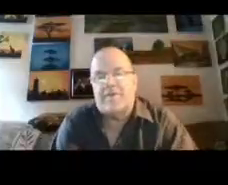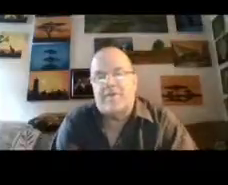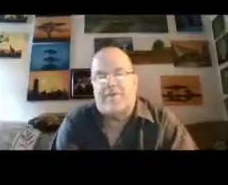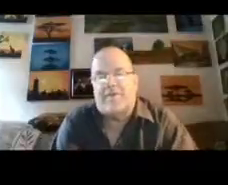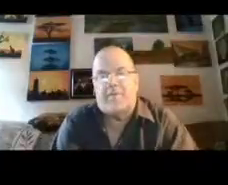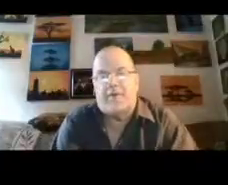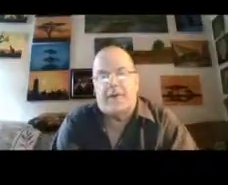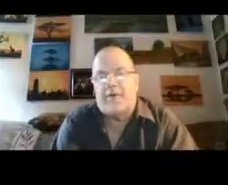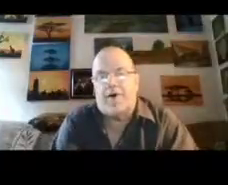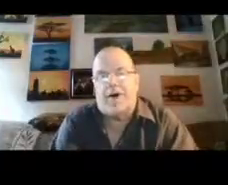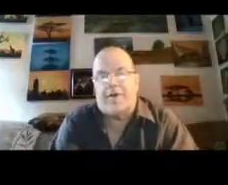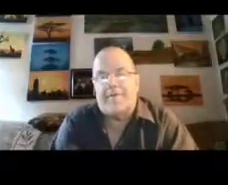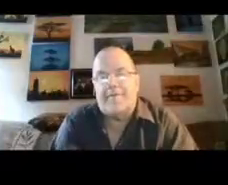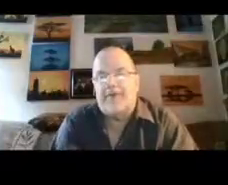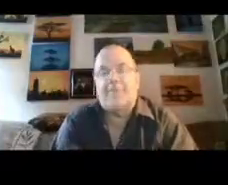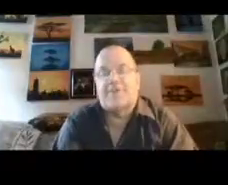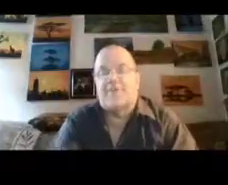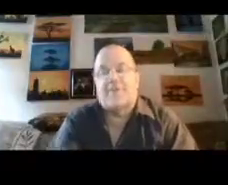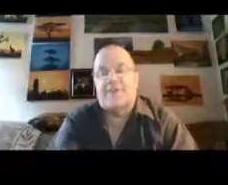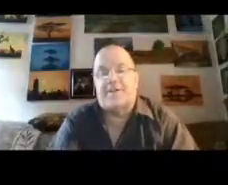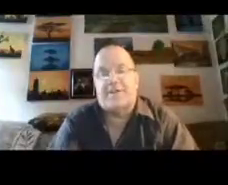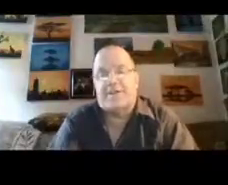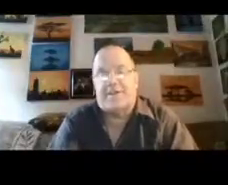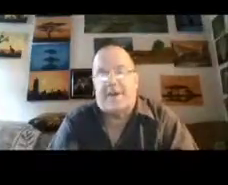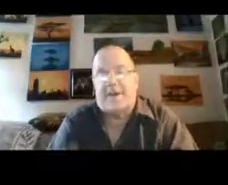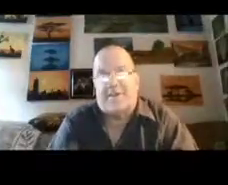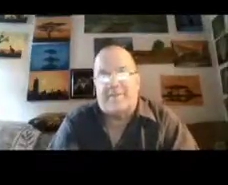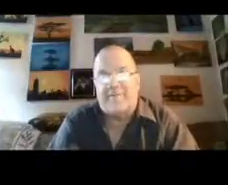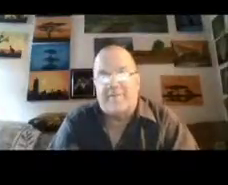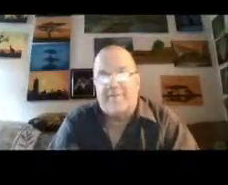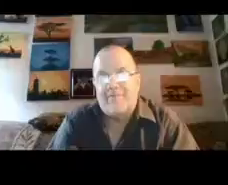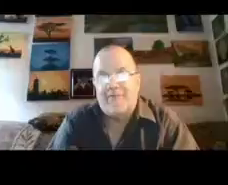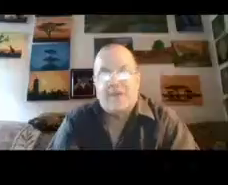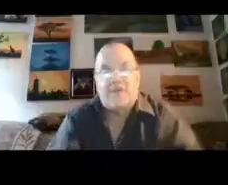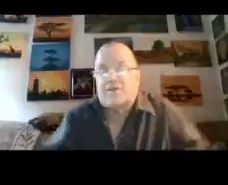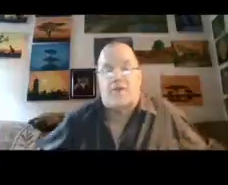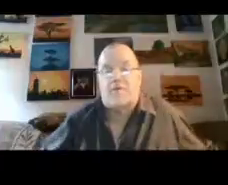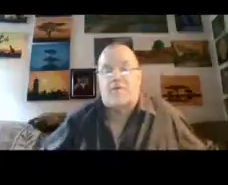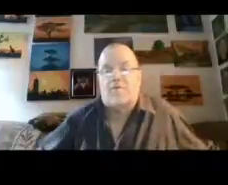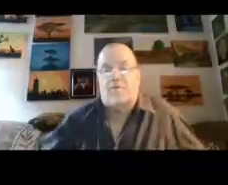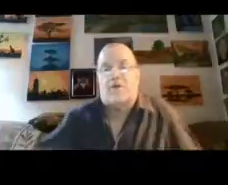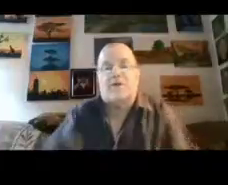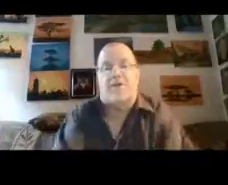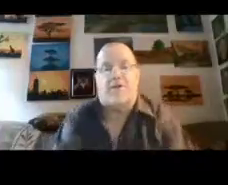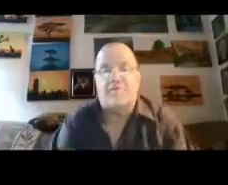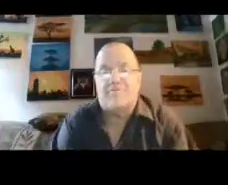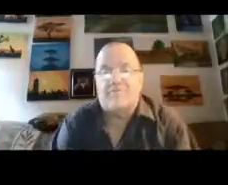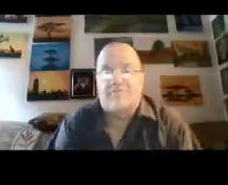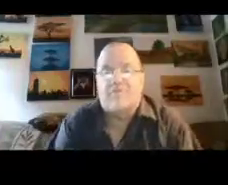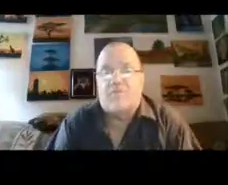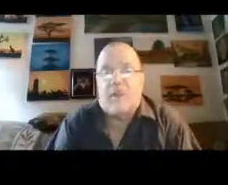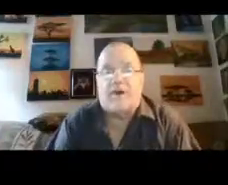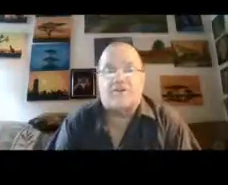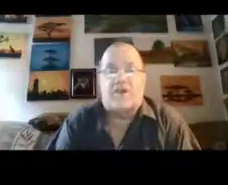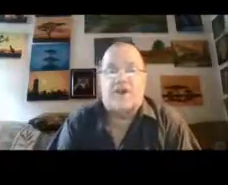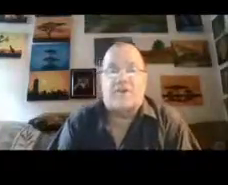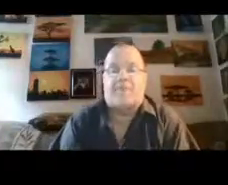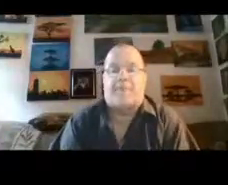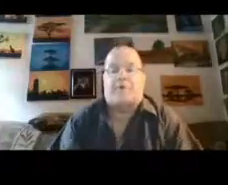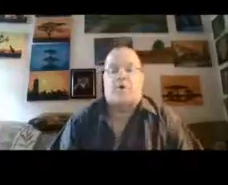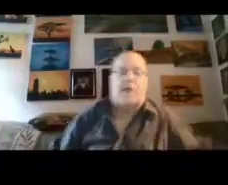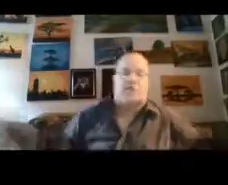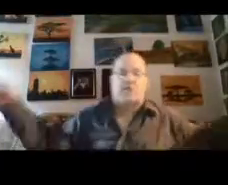this film thing or not, I'm still going to be 67. So why not